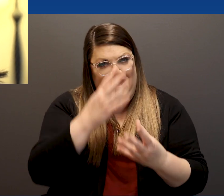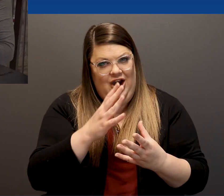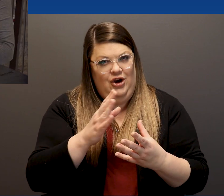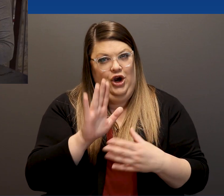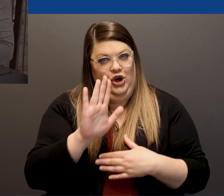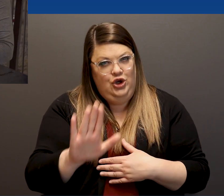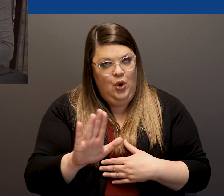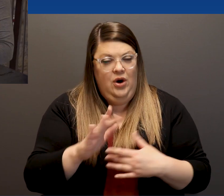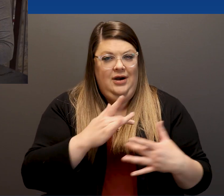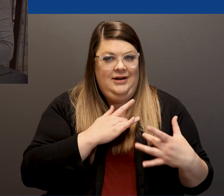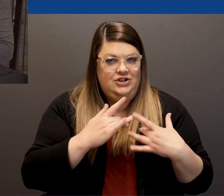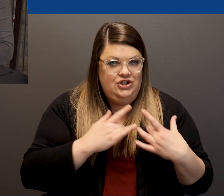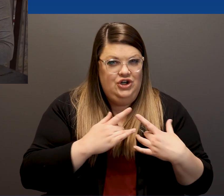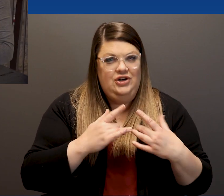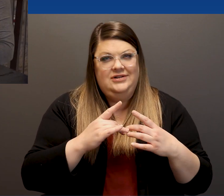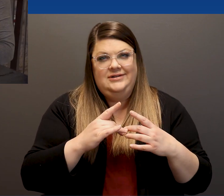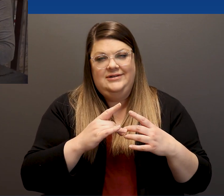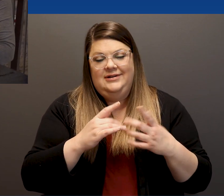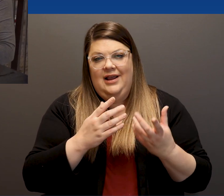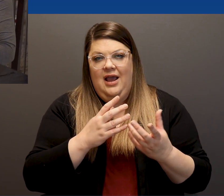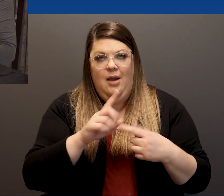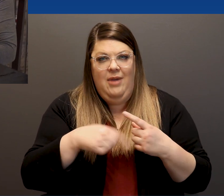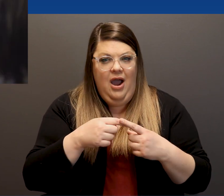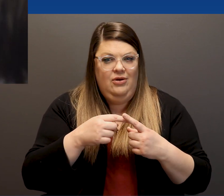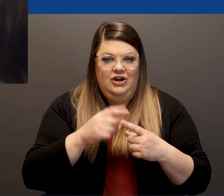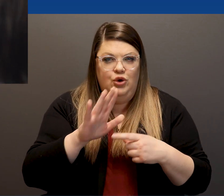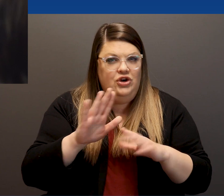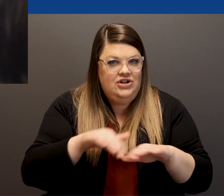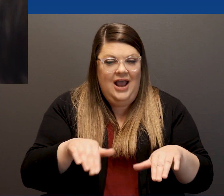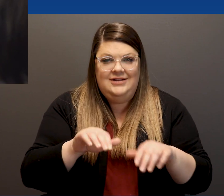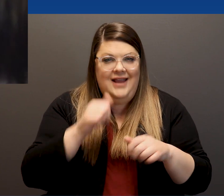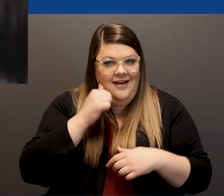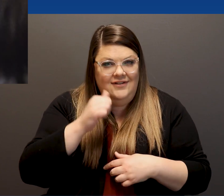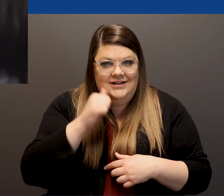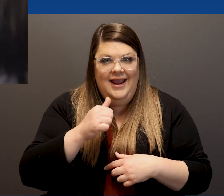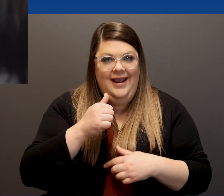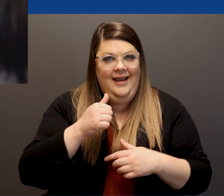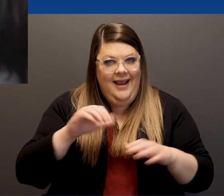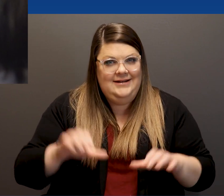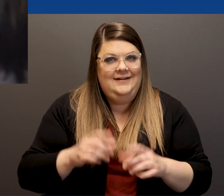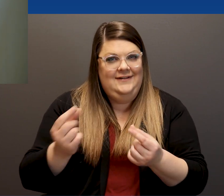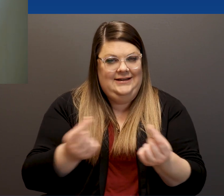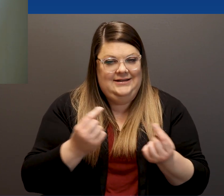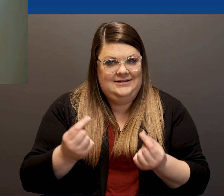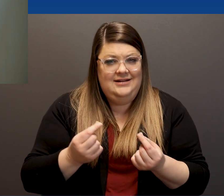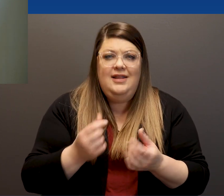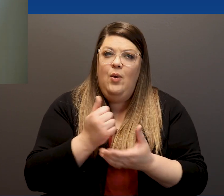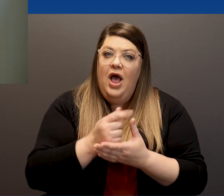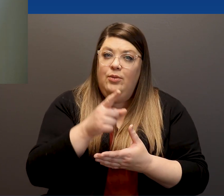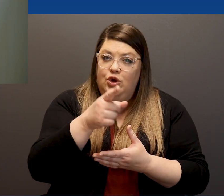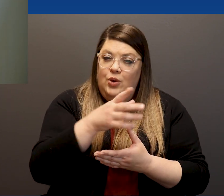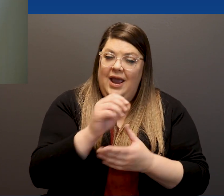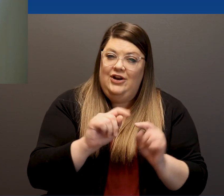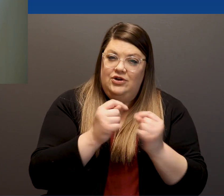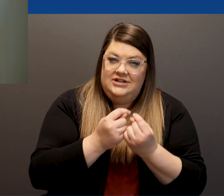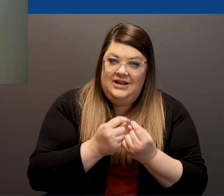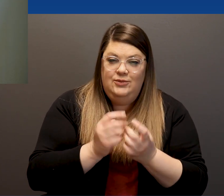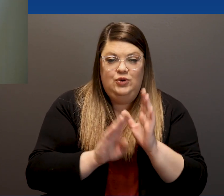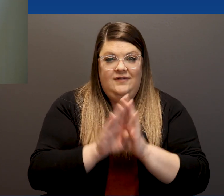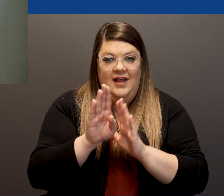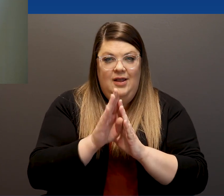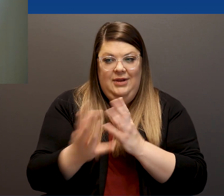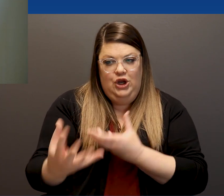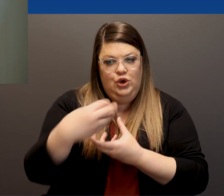your child's everyday routines and activities. This will help you and your team to develop an inclusive plan to support your